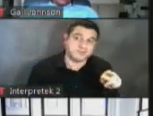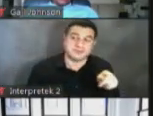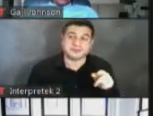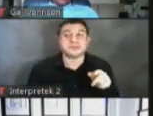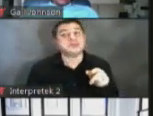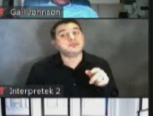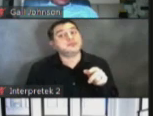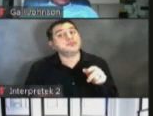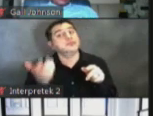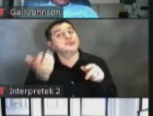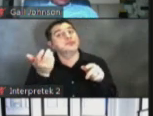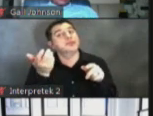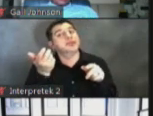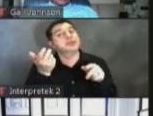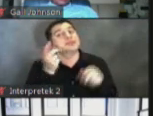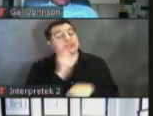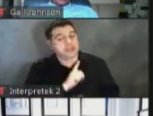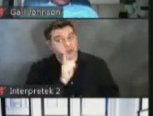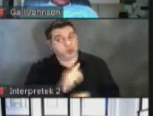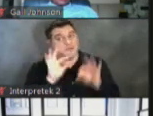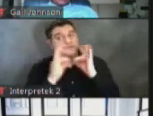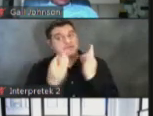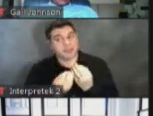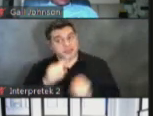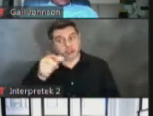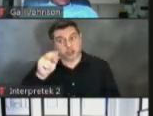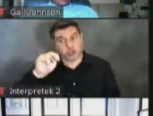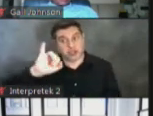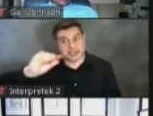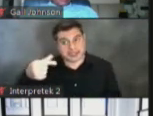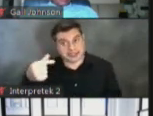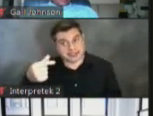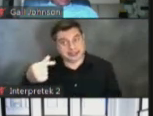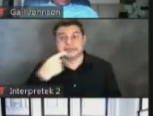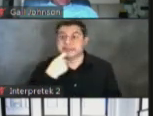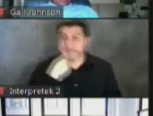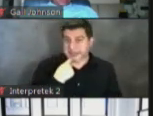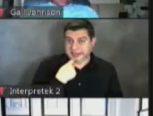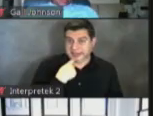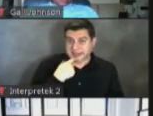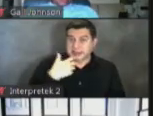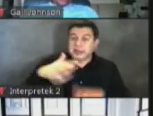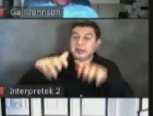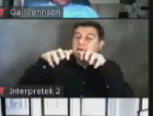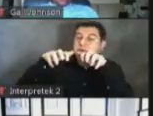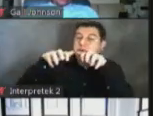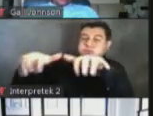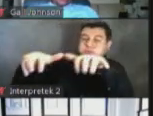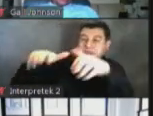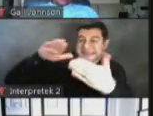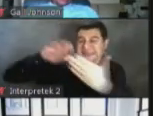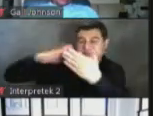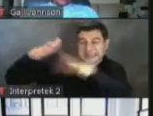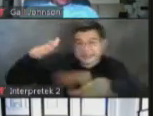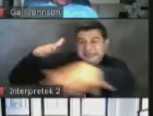of single-family zoning vocalized that density is a local value. it's surprising to me that more people are talking